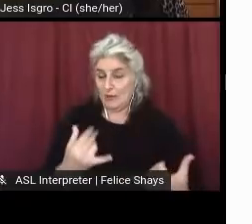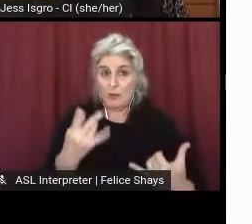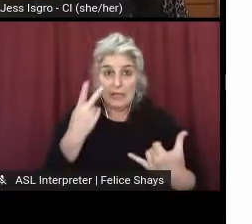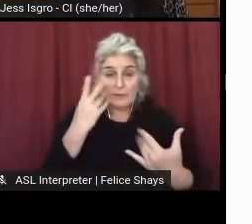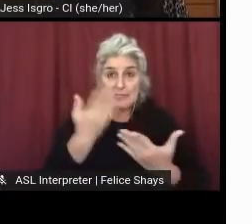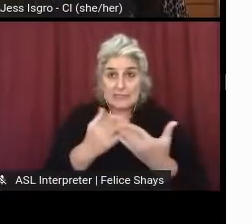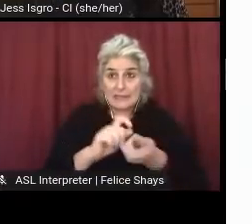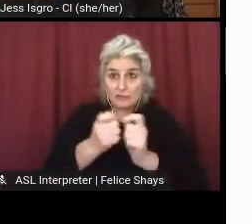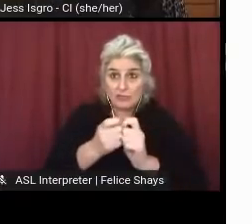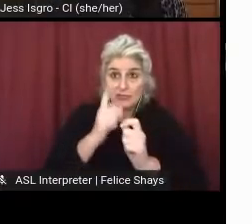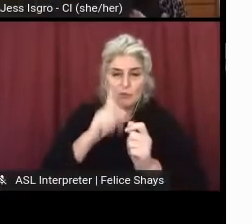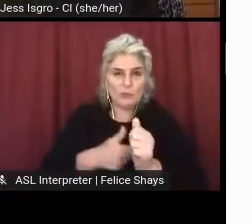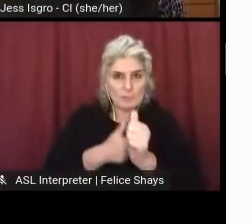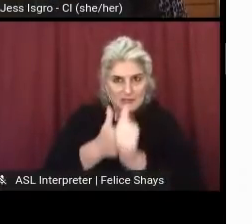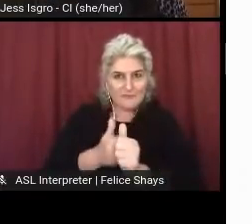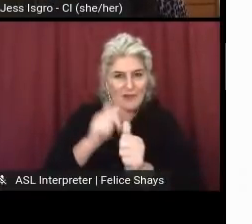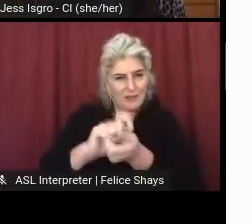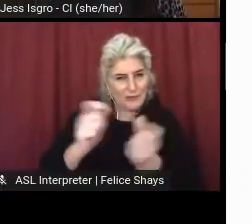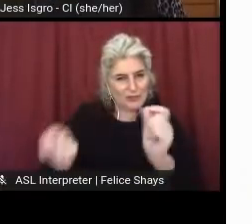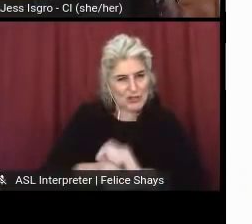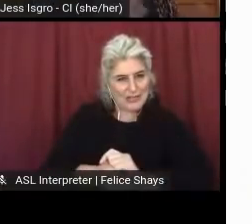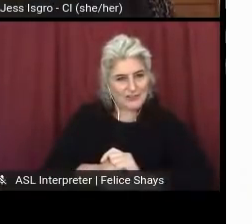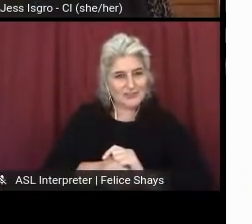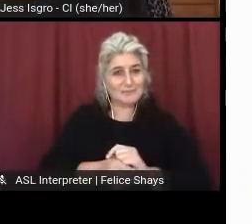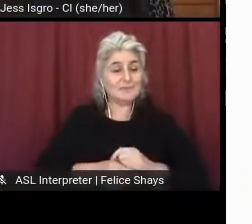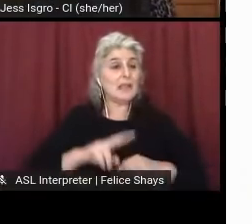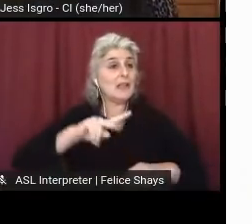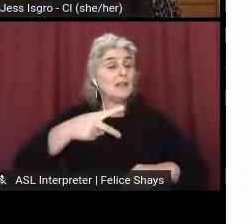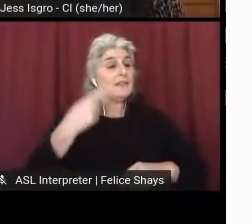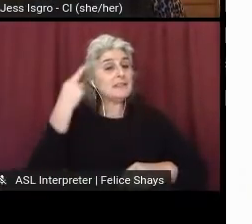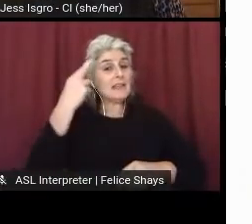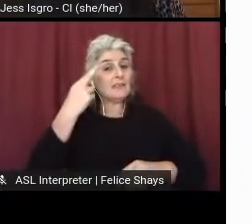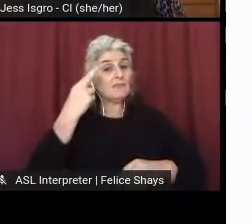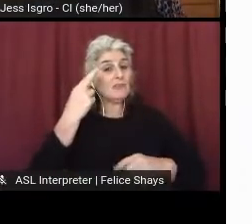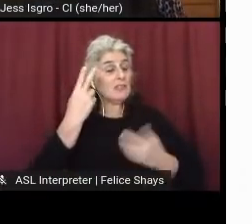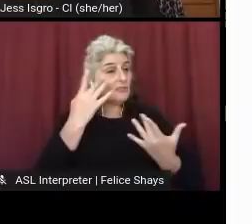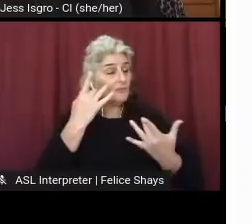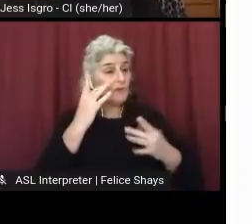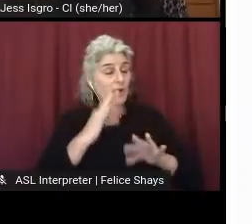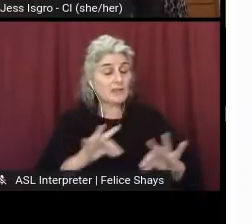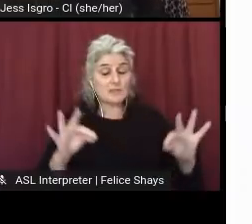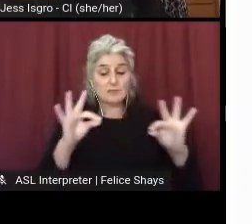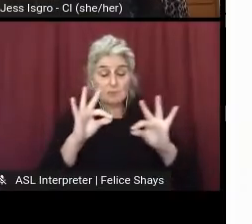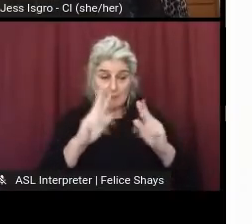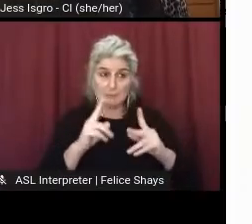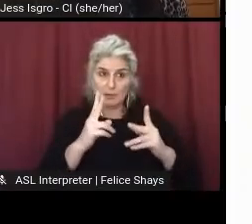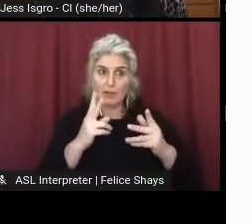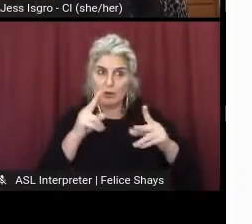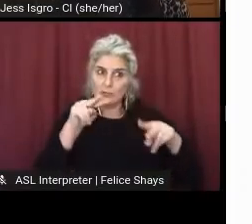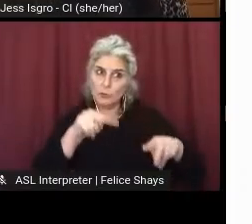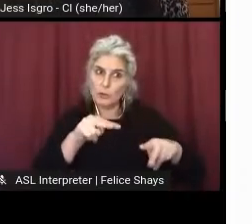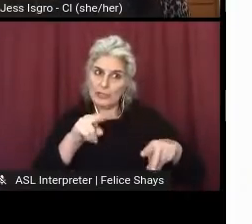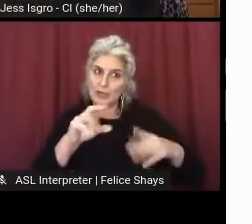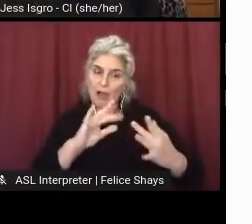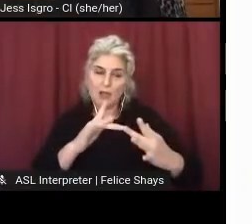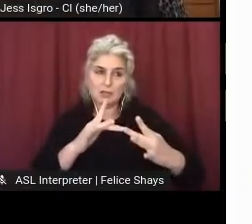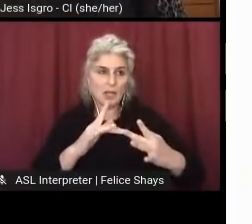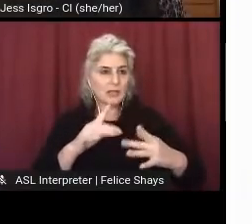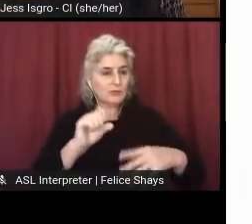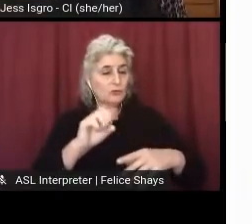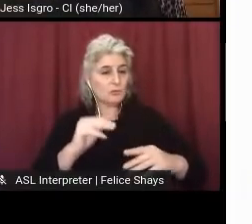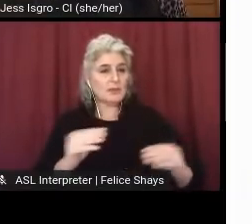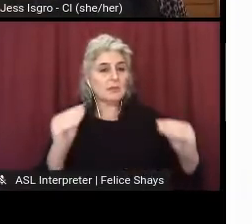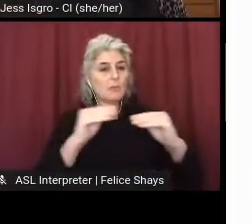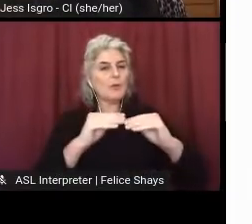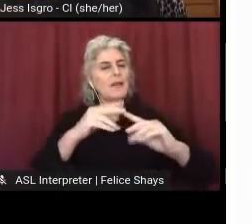it. Our second reason is that alongside the increase in time spent online, we've also seen an increase in organic reach,